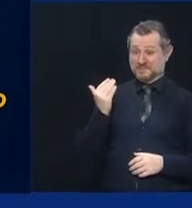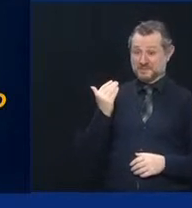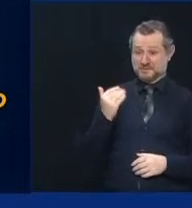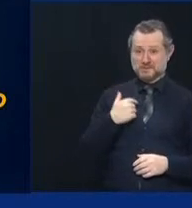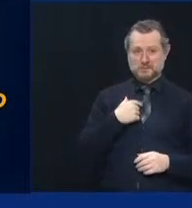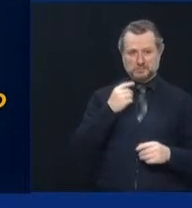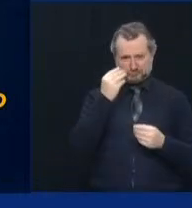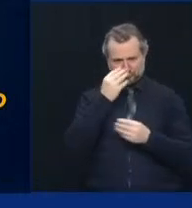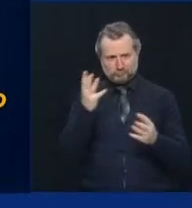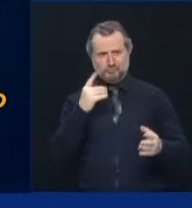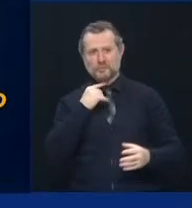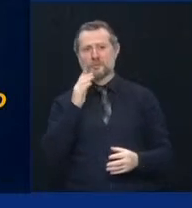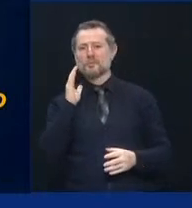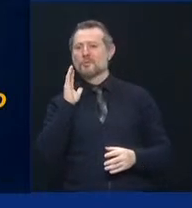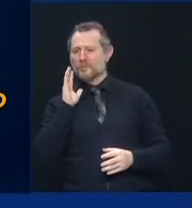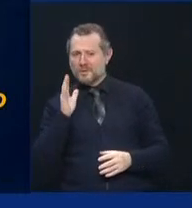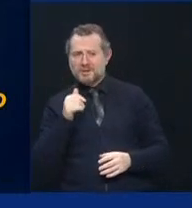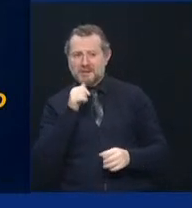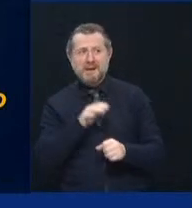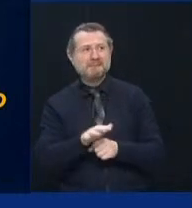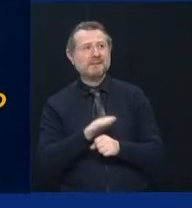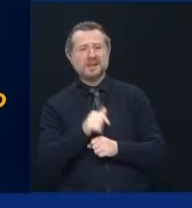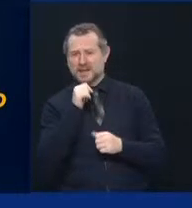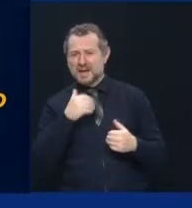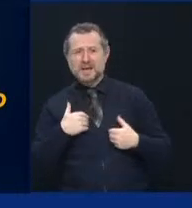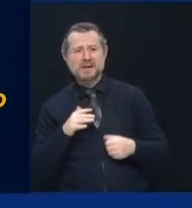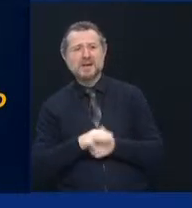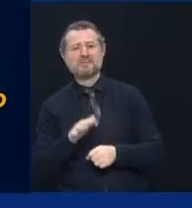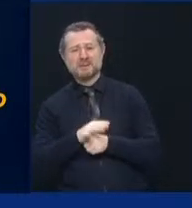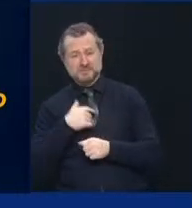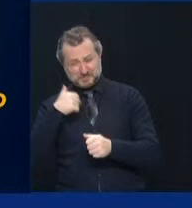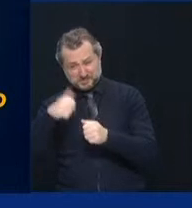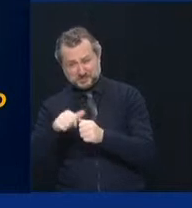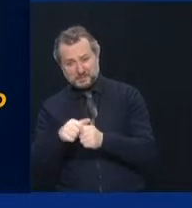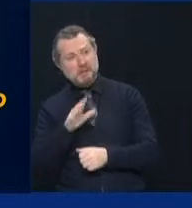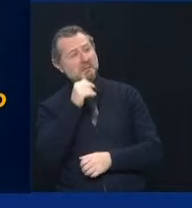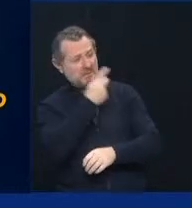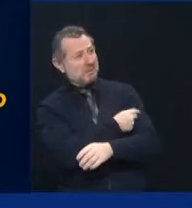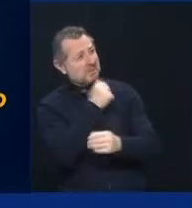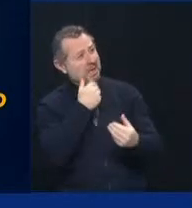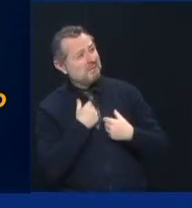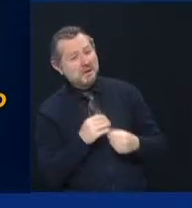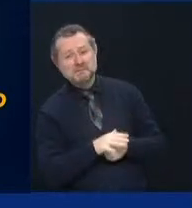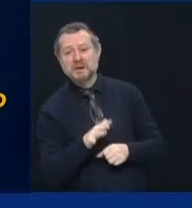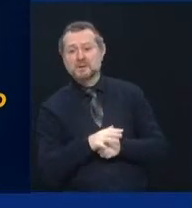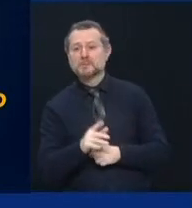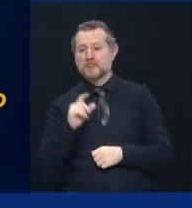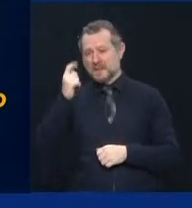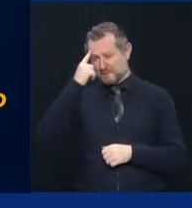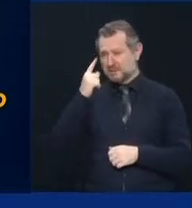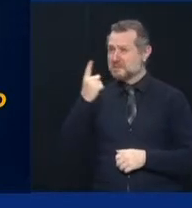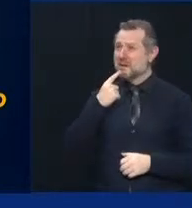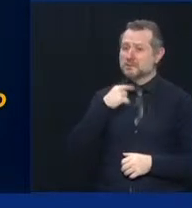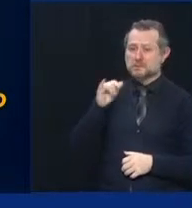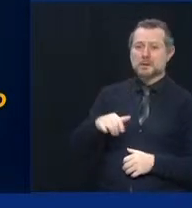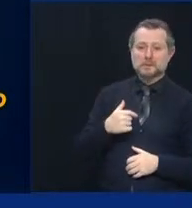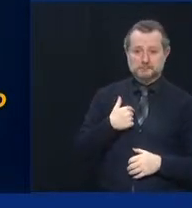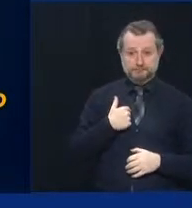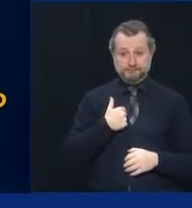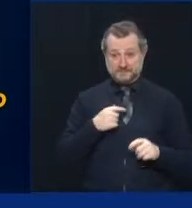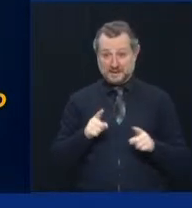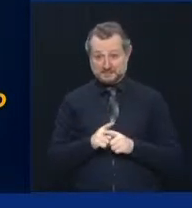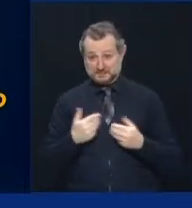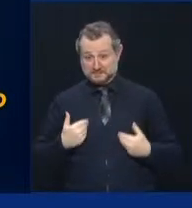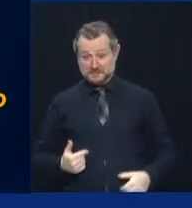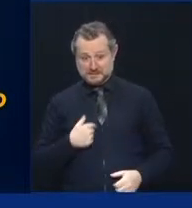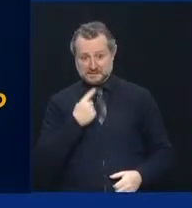enough. Hospitals will say it. Local governments will say it. I will say it. And by the way,